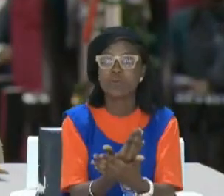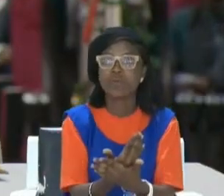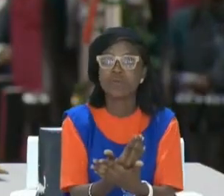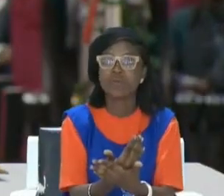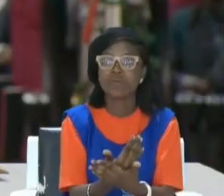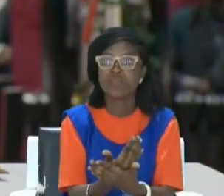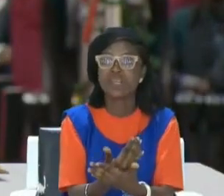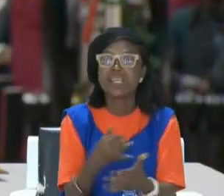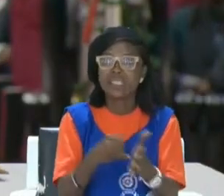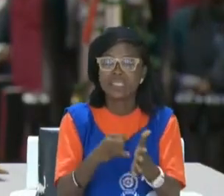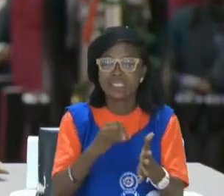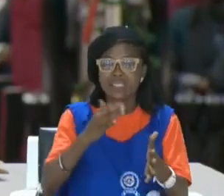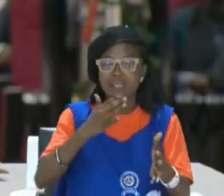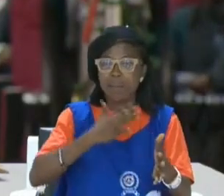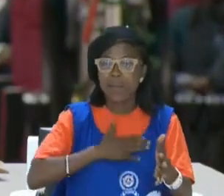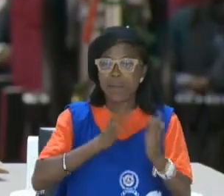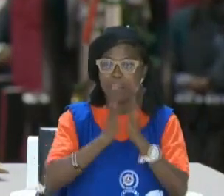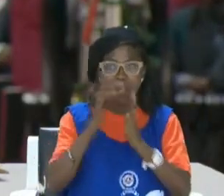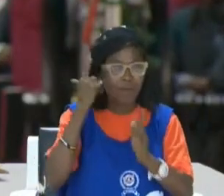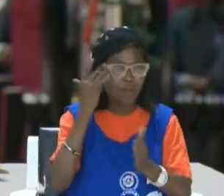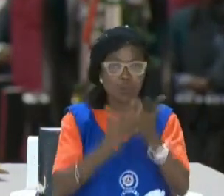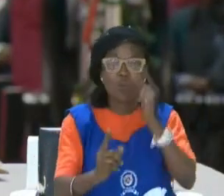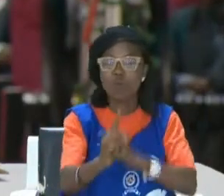It's my prayer for someone here today.